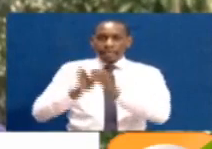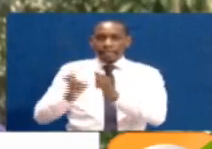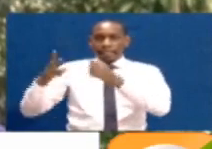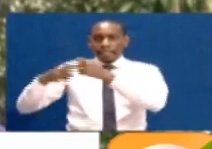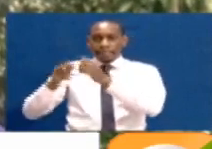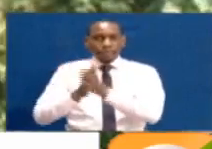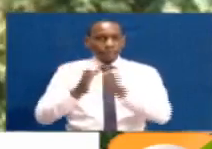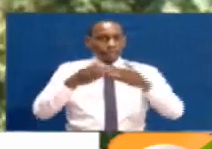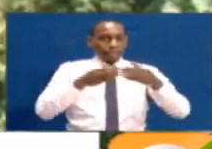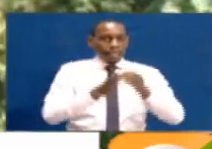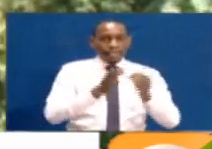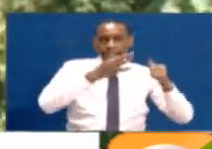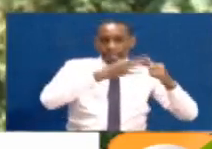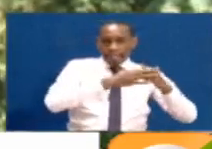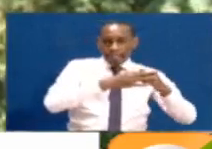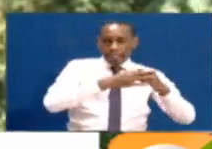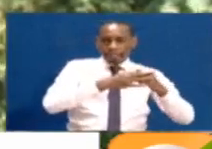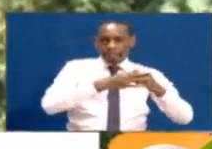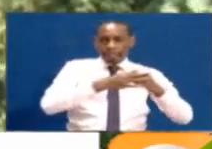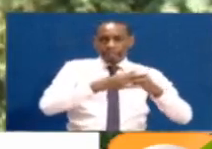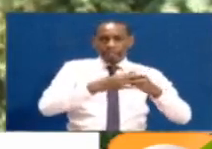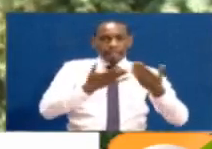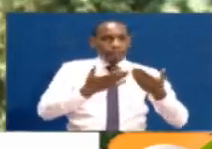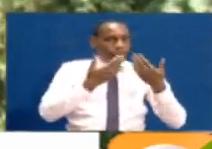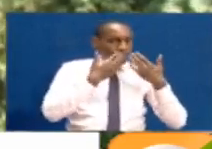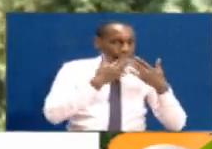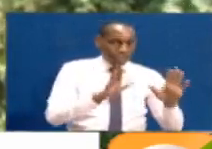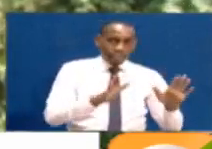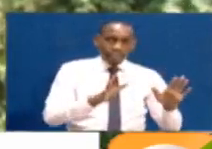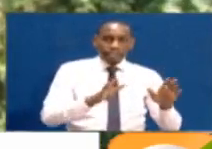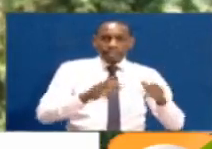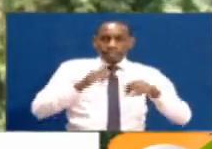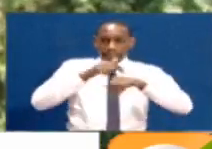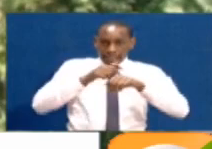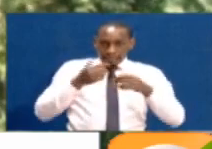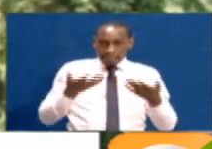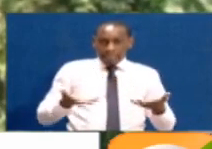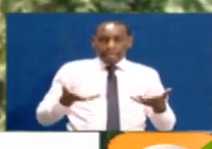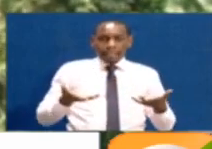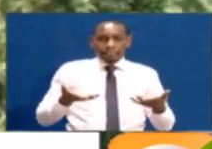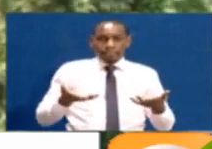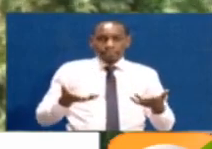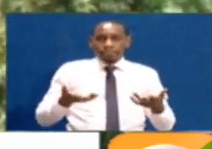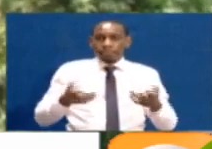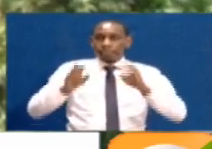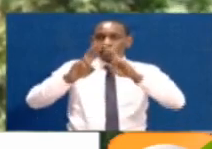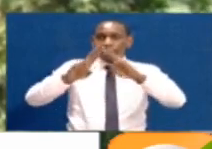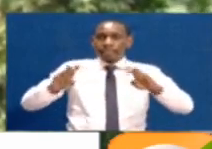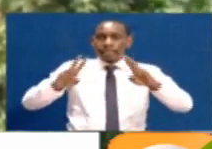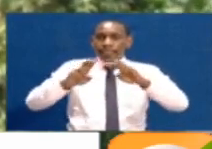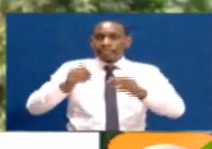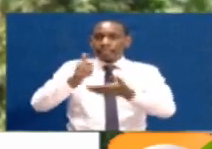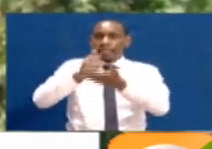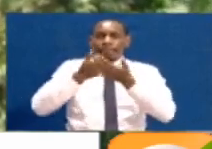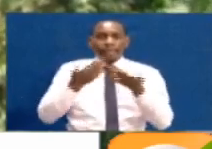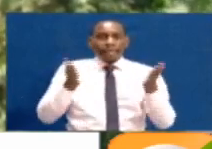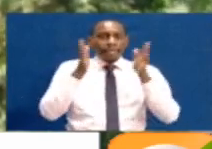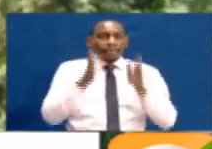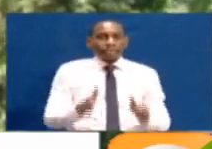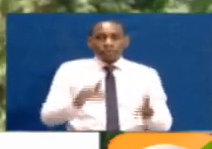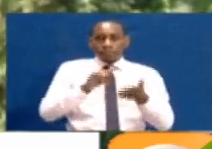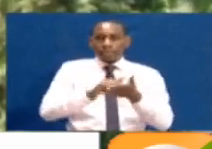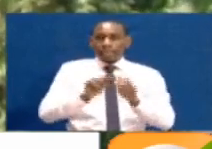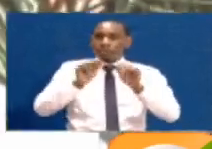8. Sasa kufika hapo, ilifika mwisho, na kwa sasa anatafuta msaada kwa mtu yeyote